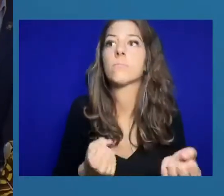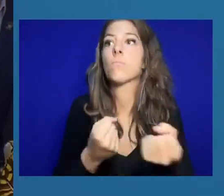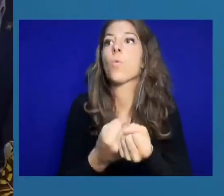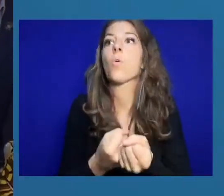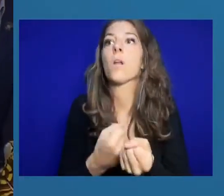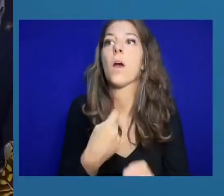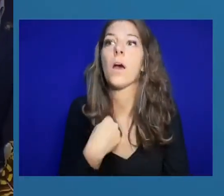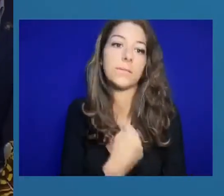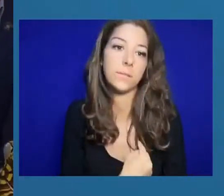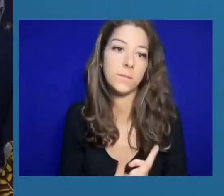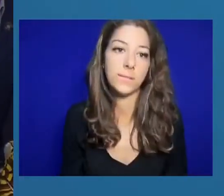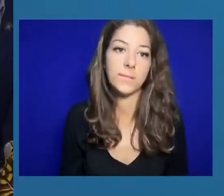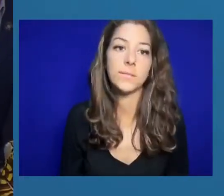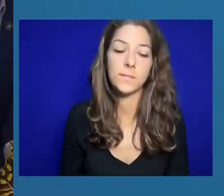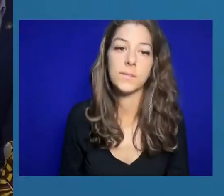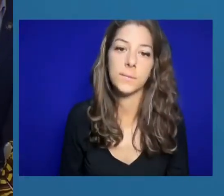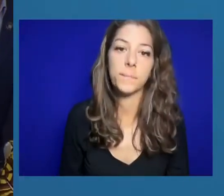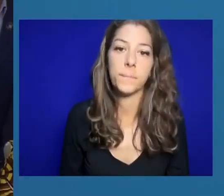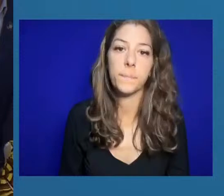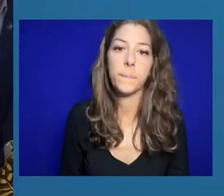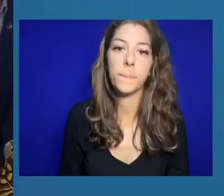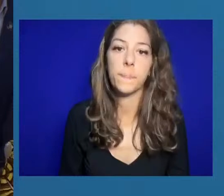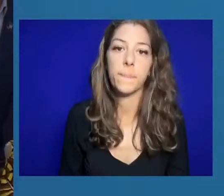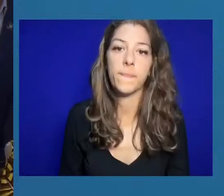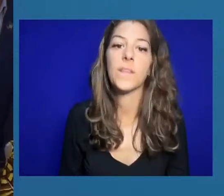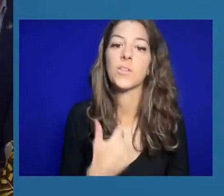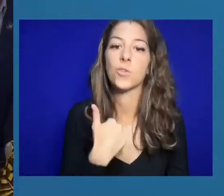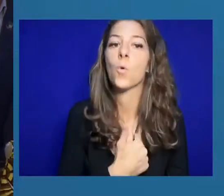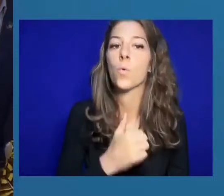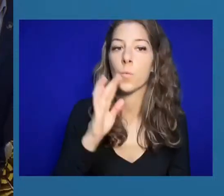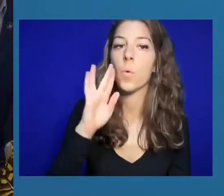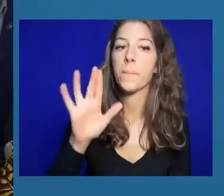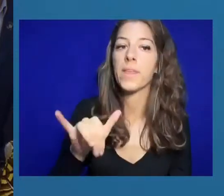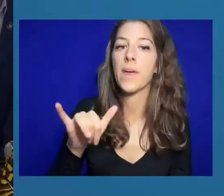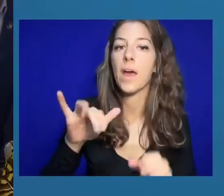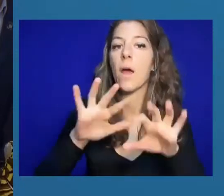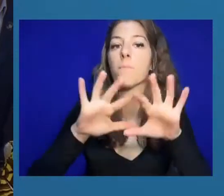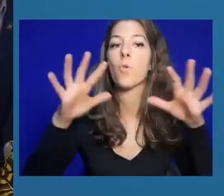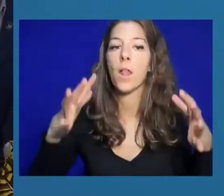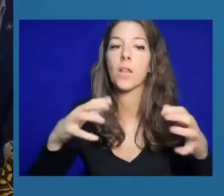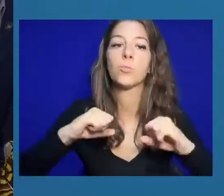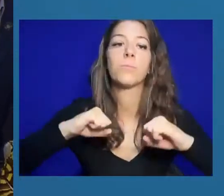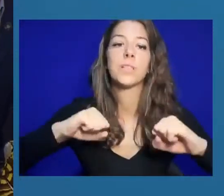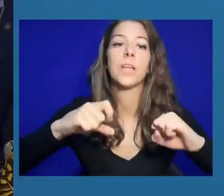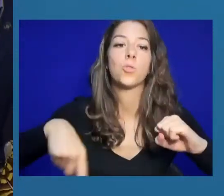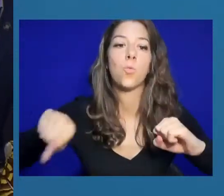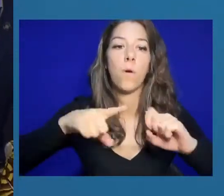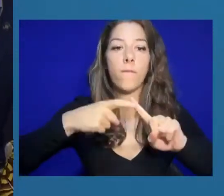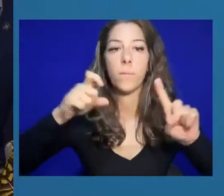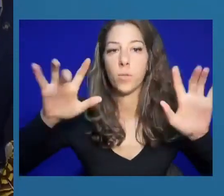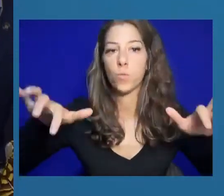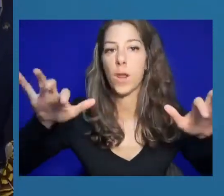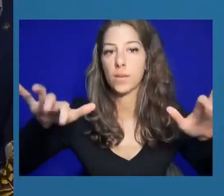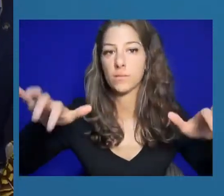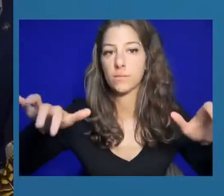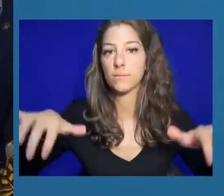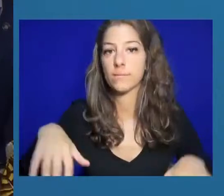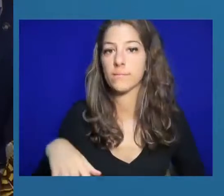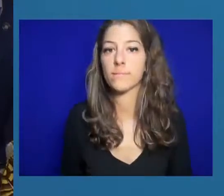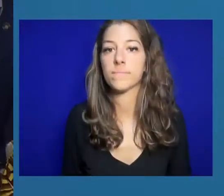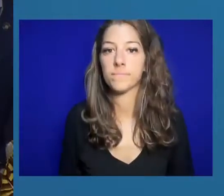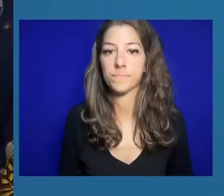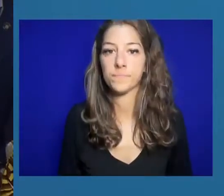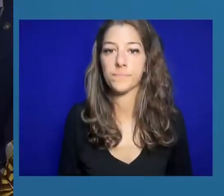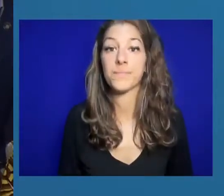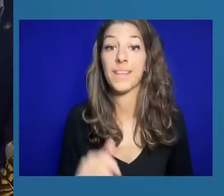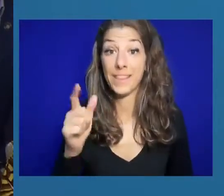us. So we will be that umbrella. When that rain comes, this